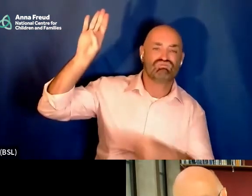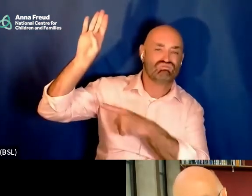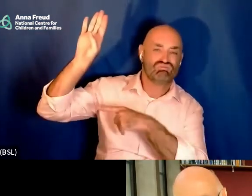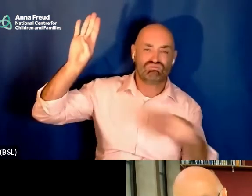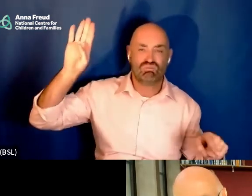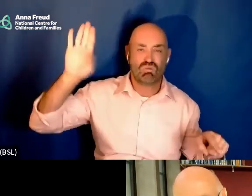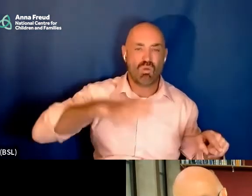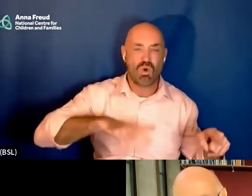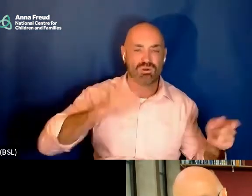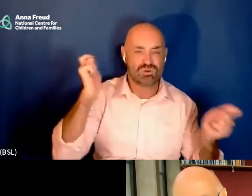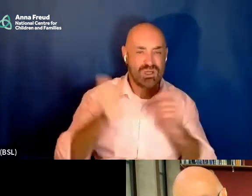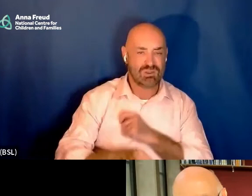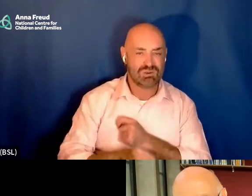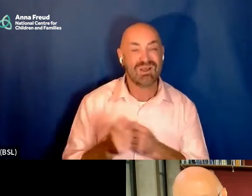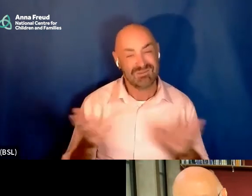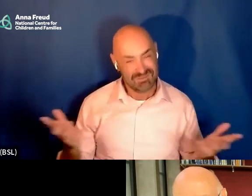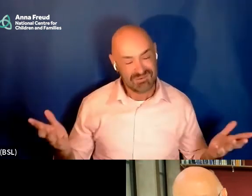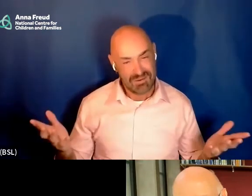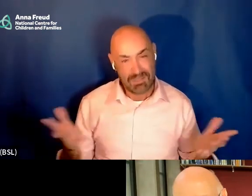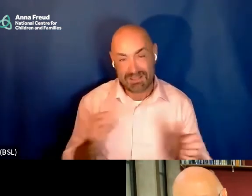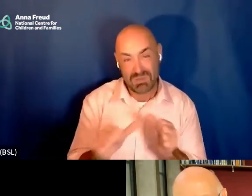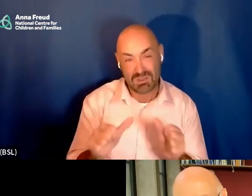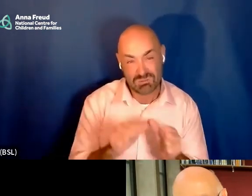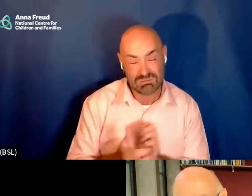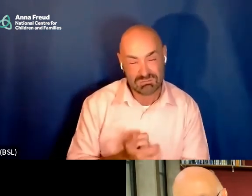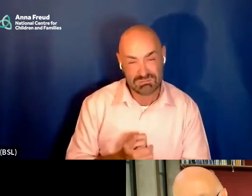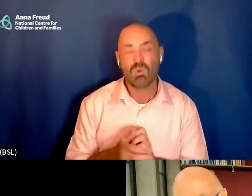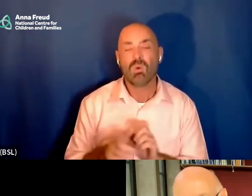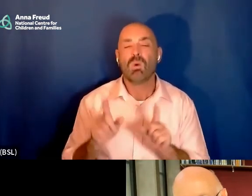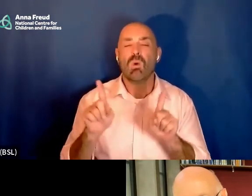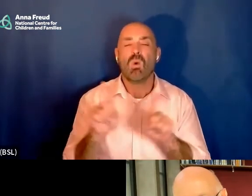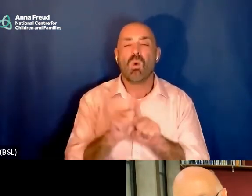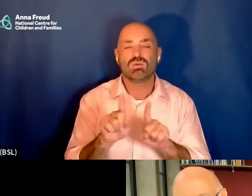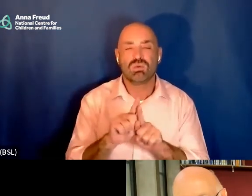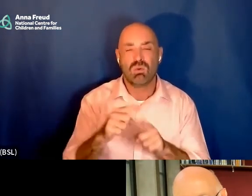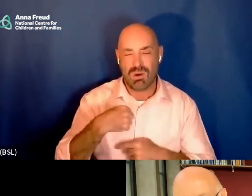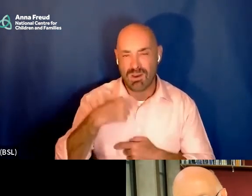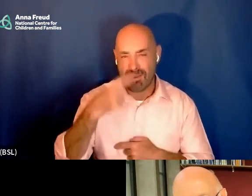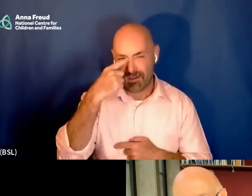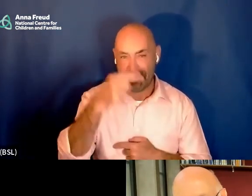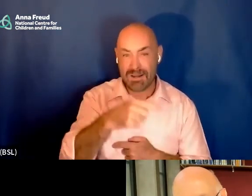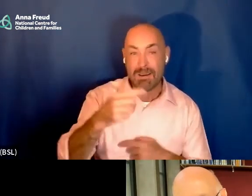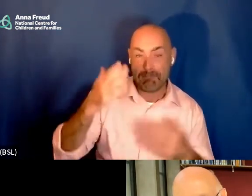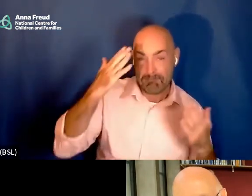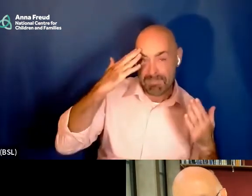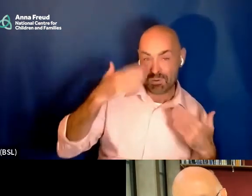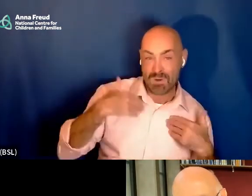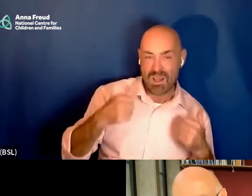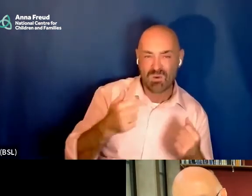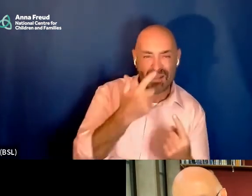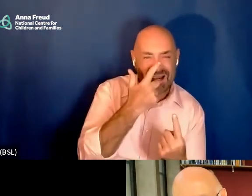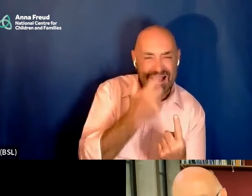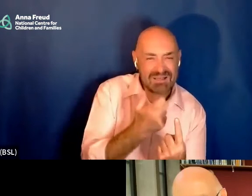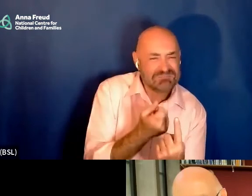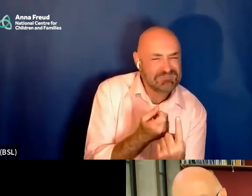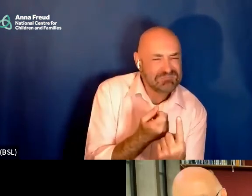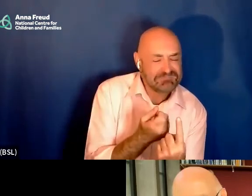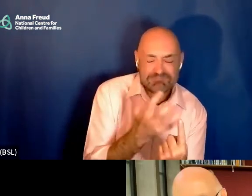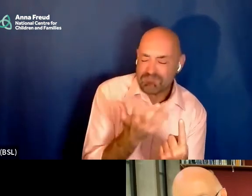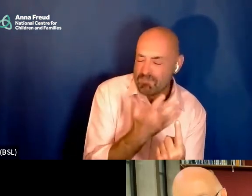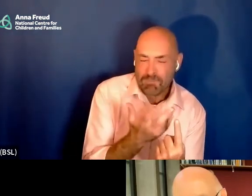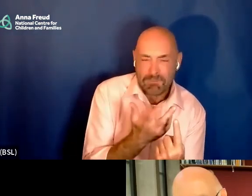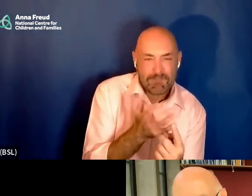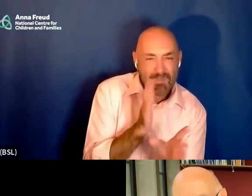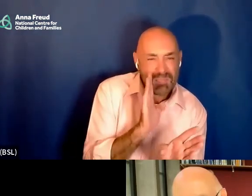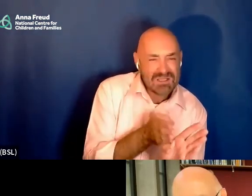change, the better. And also I think mental health can understand maybe some of the